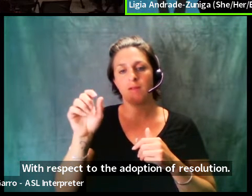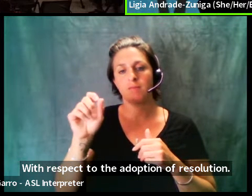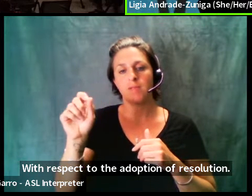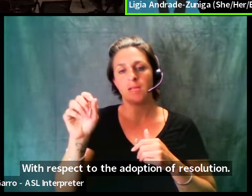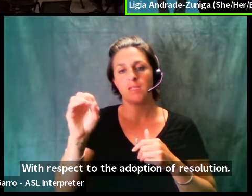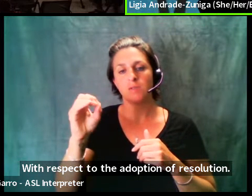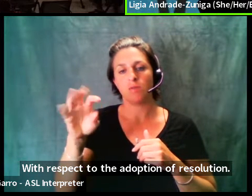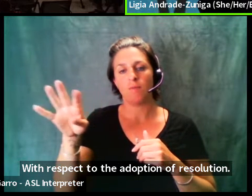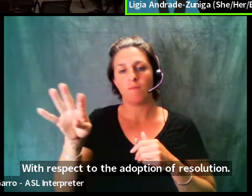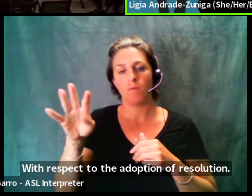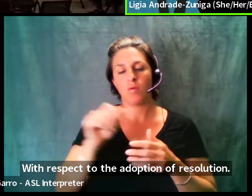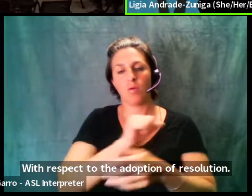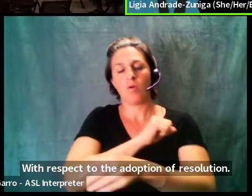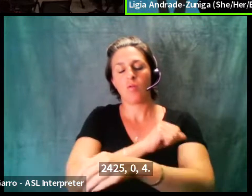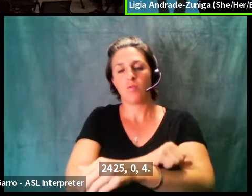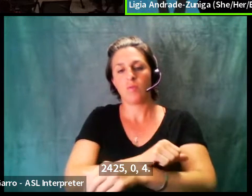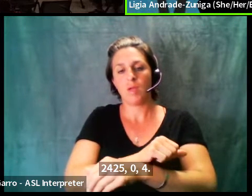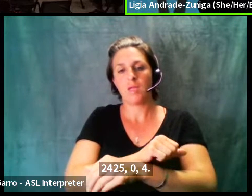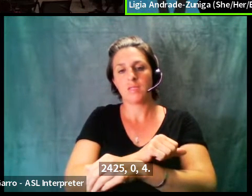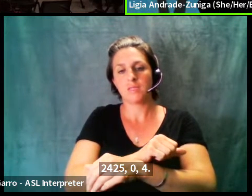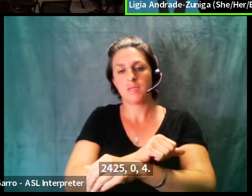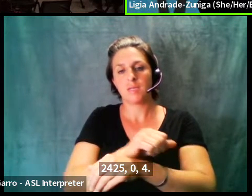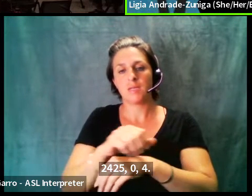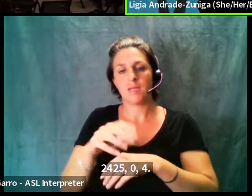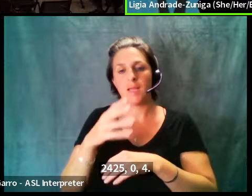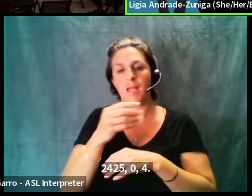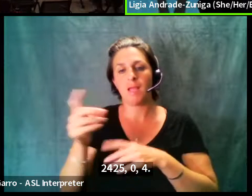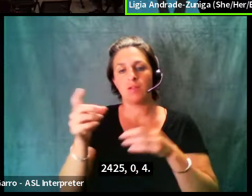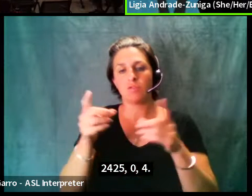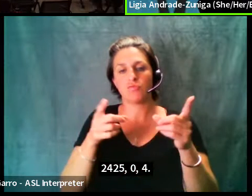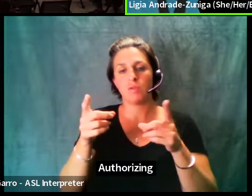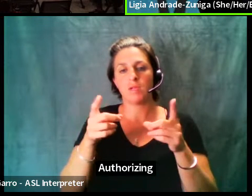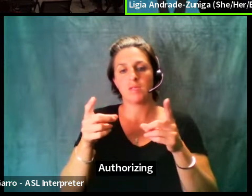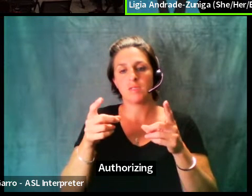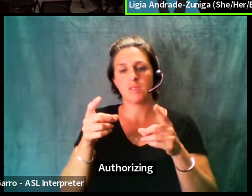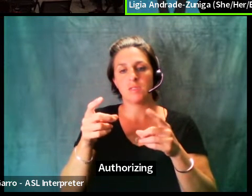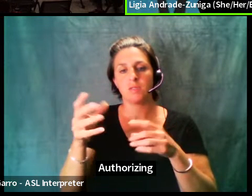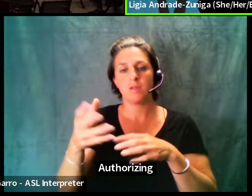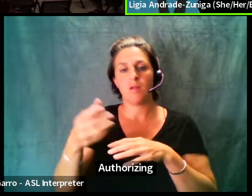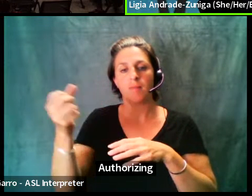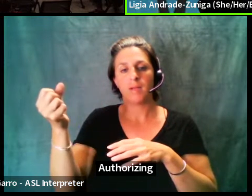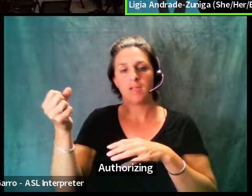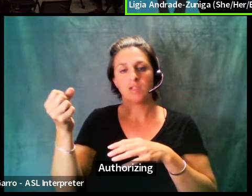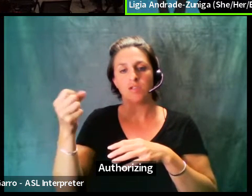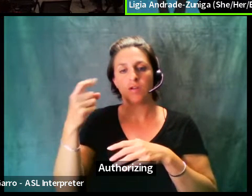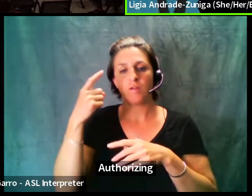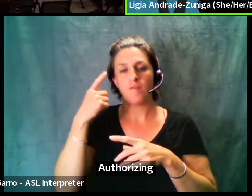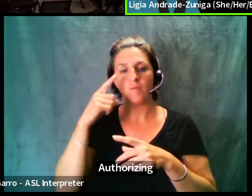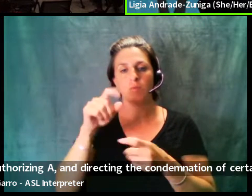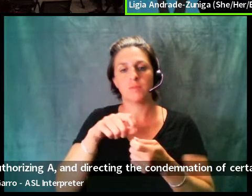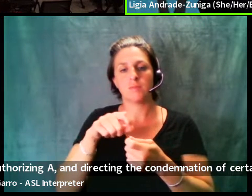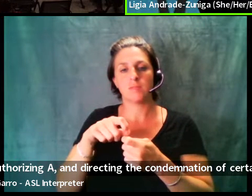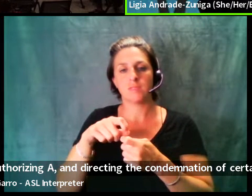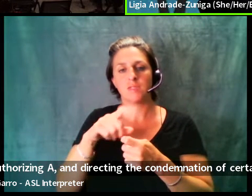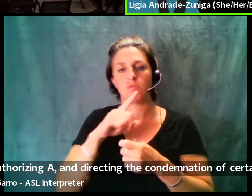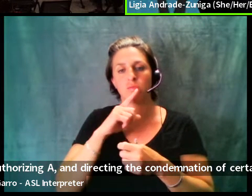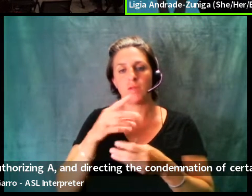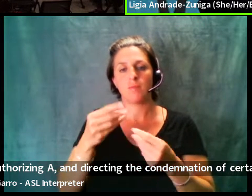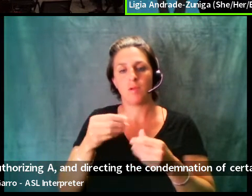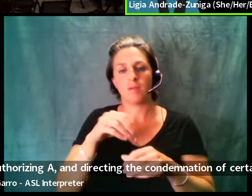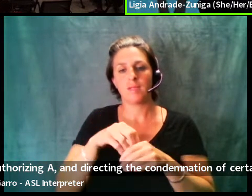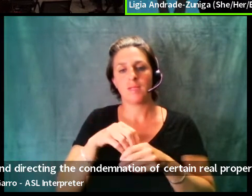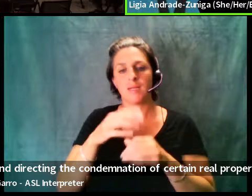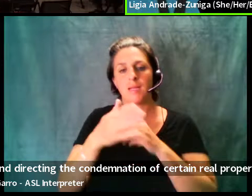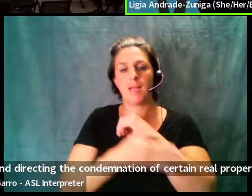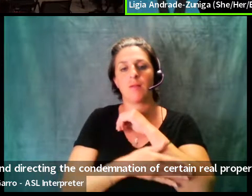24-25-04, authorizing and directing the condemnation of certain real property in the county of San